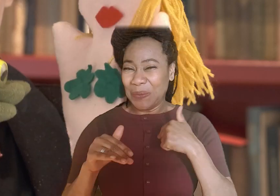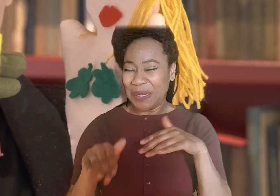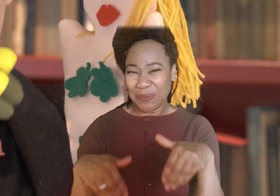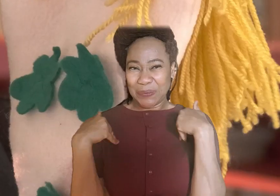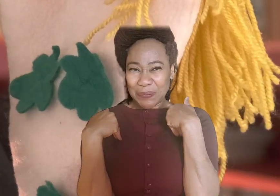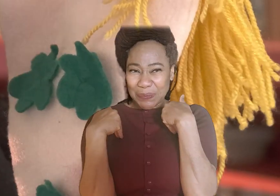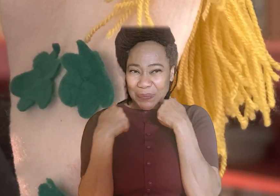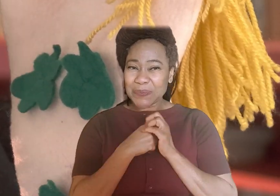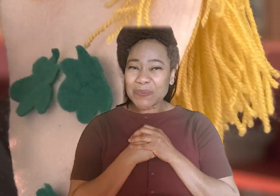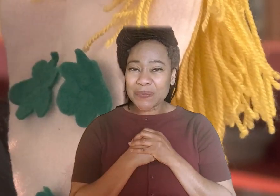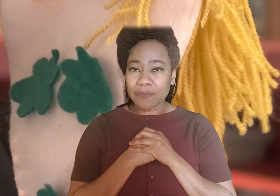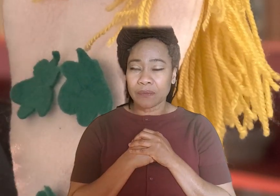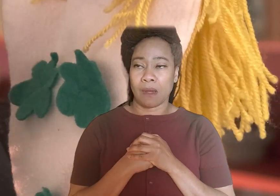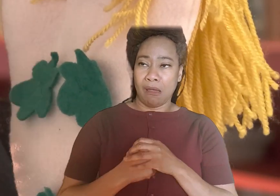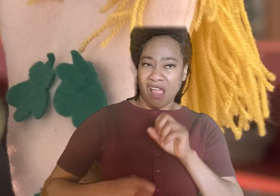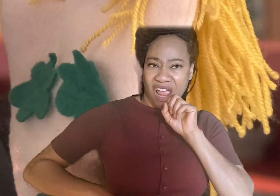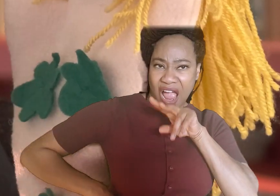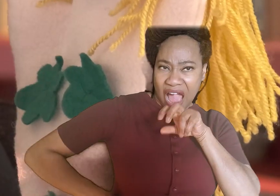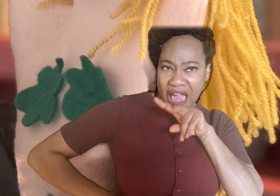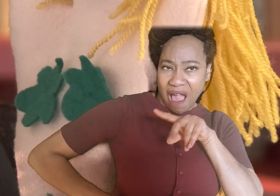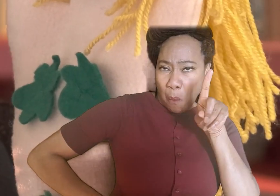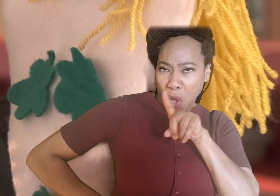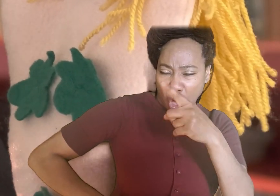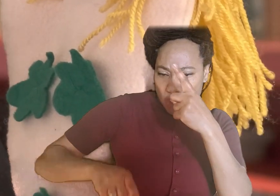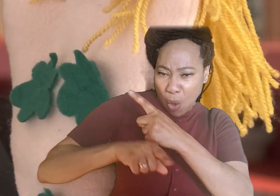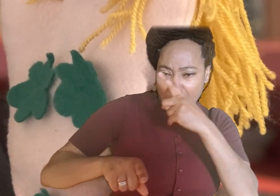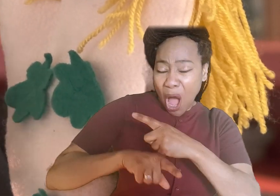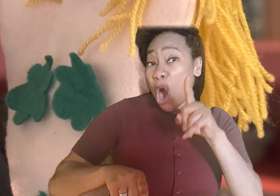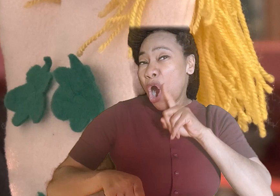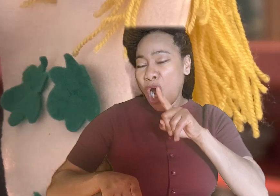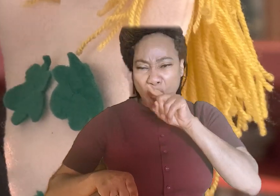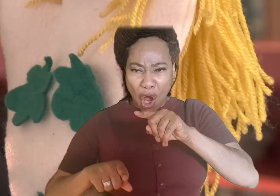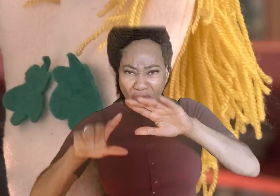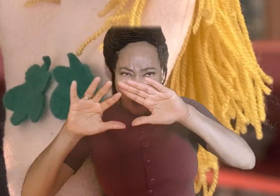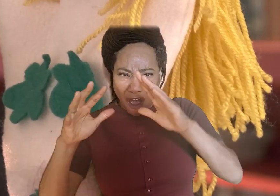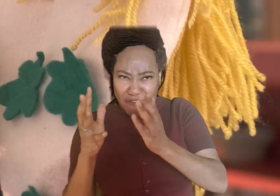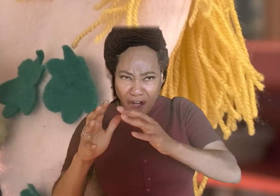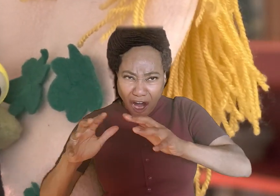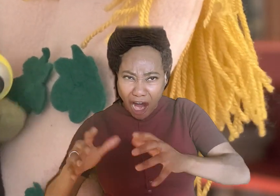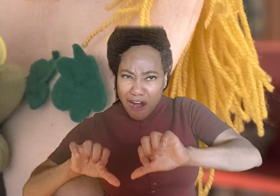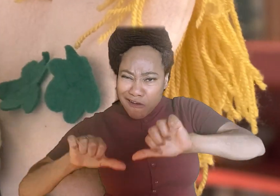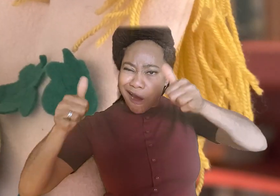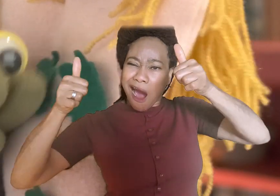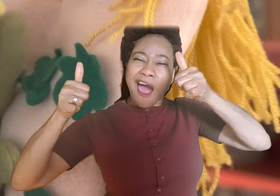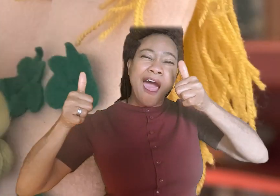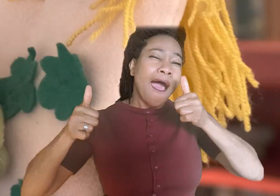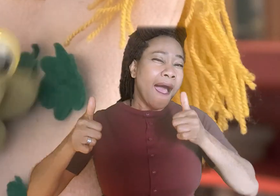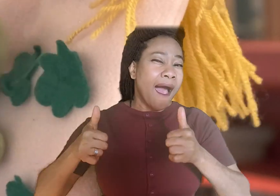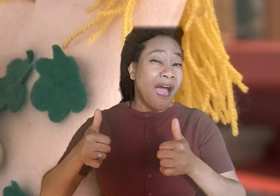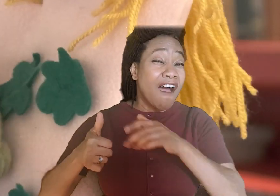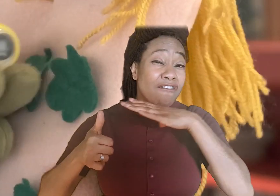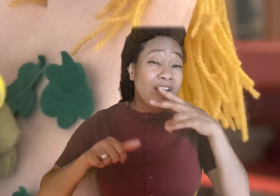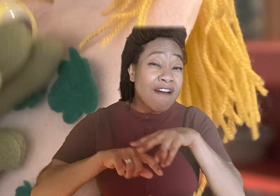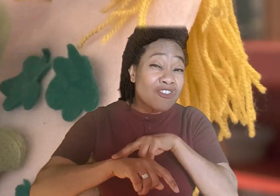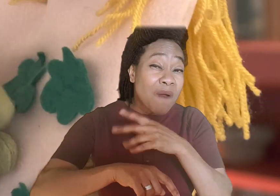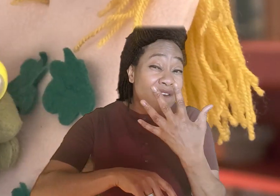me." "What are you talking about, girl? You've got a great figure. It'll be one of your 5 a day,